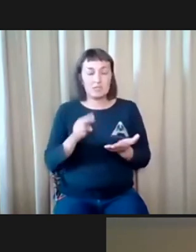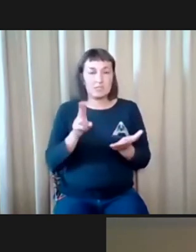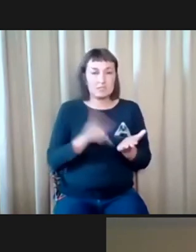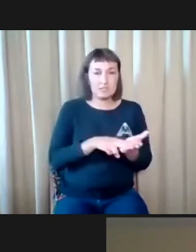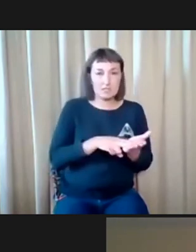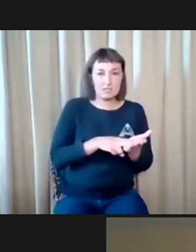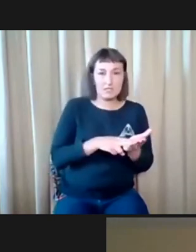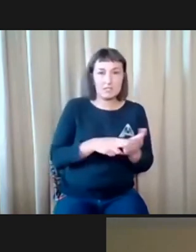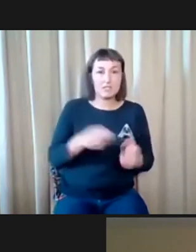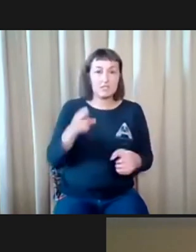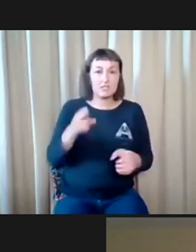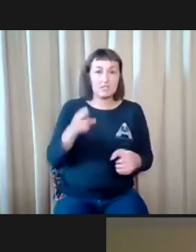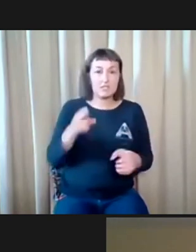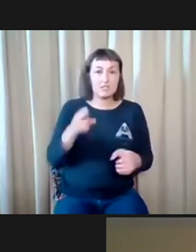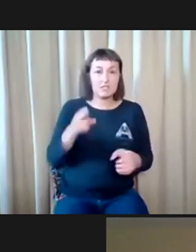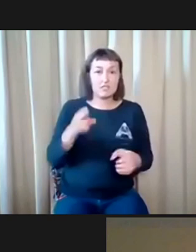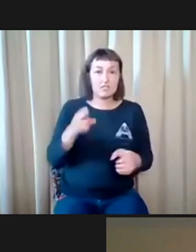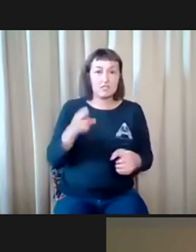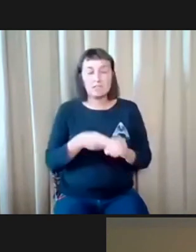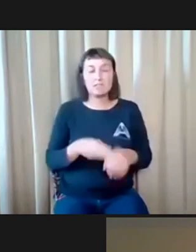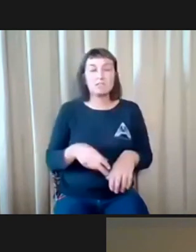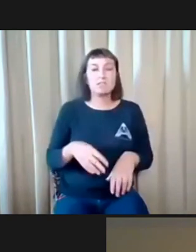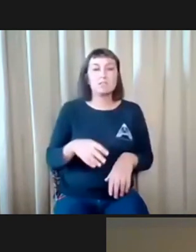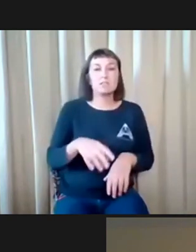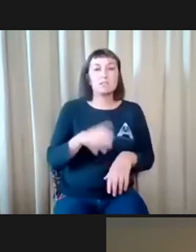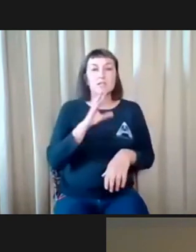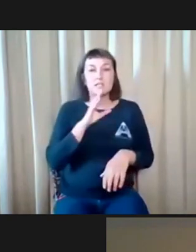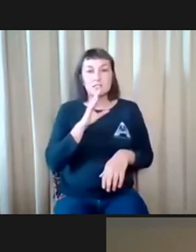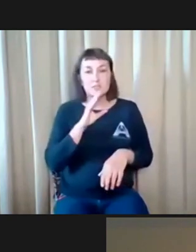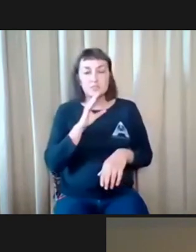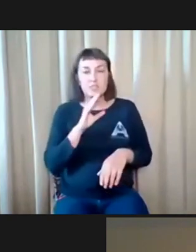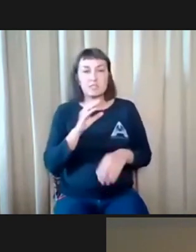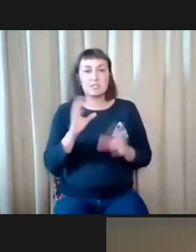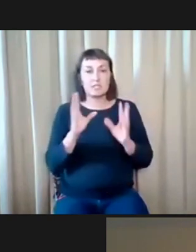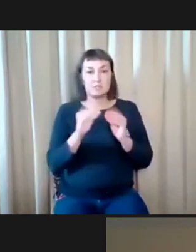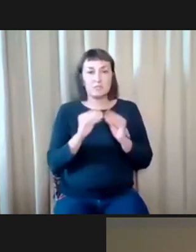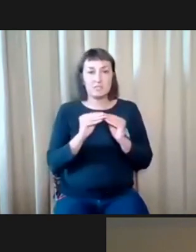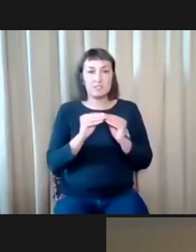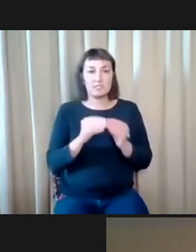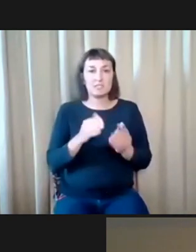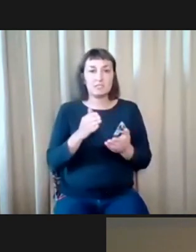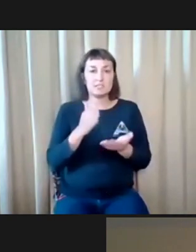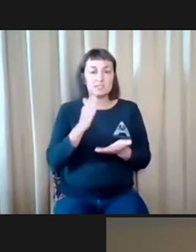coalition and start to speak up and attend these meetings and help end these killing contests. So